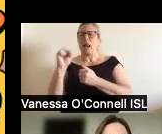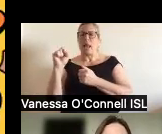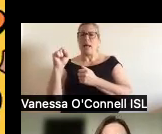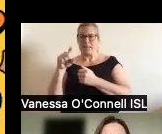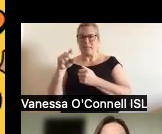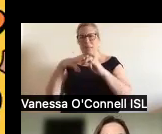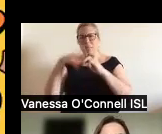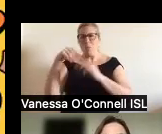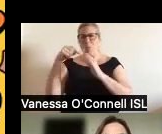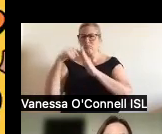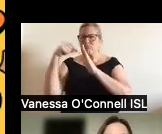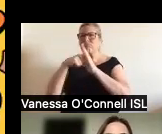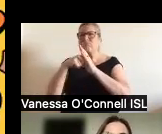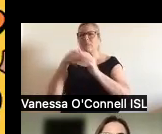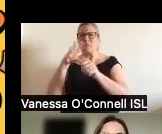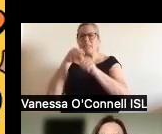topic